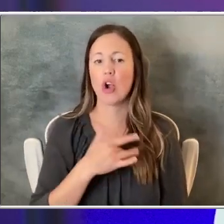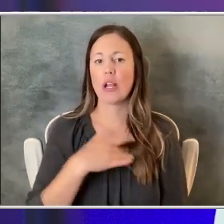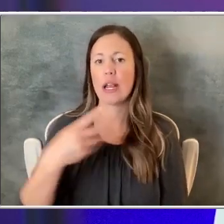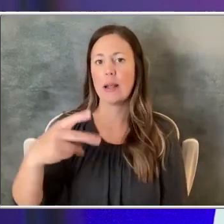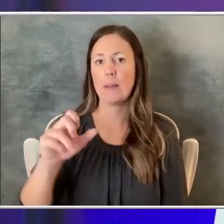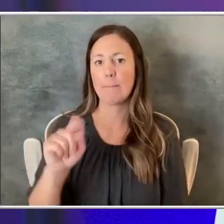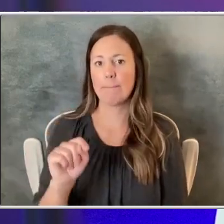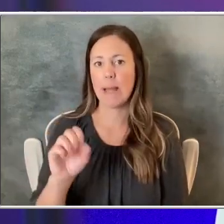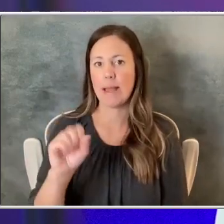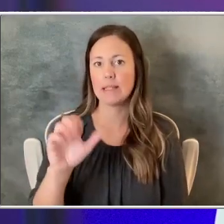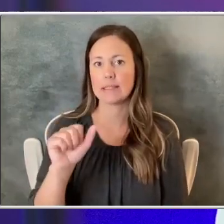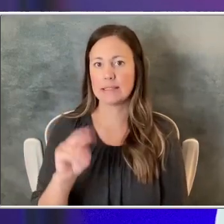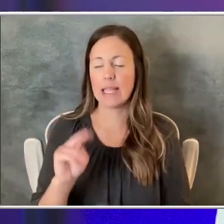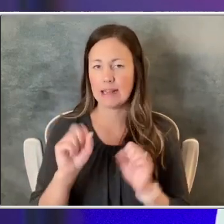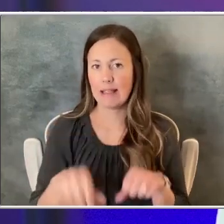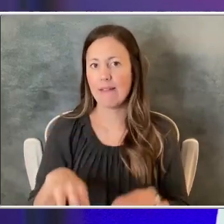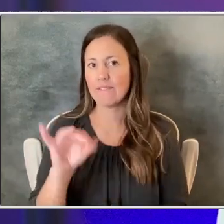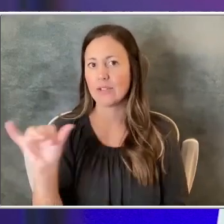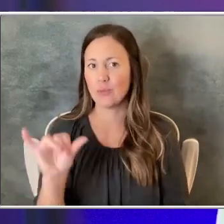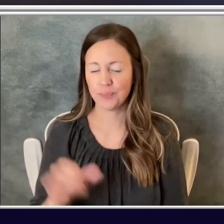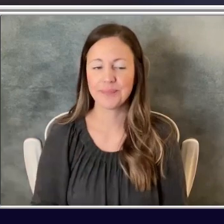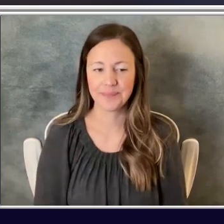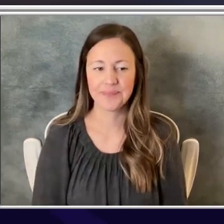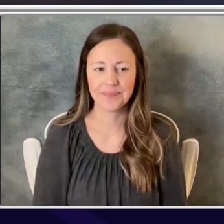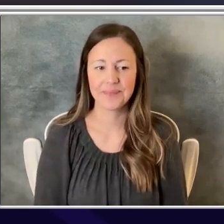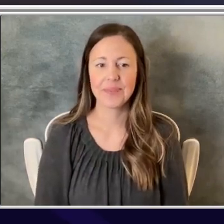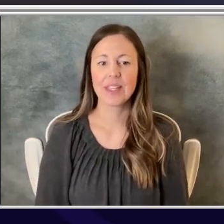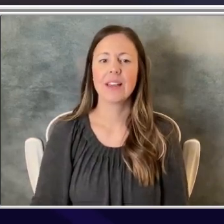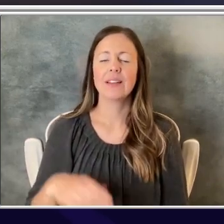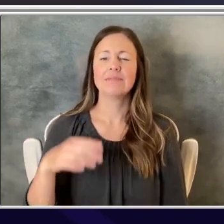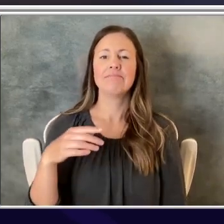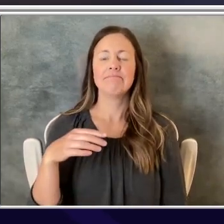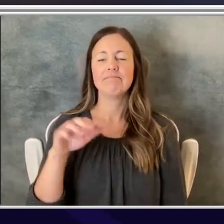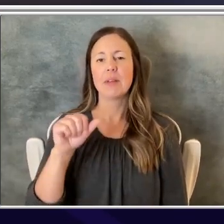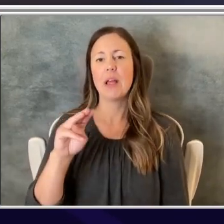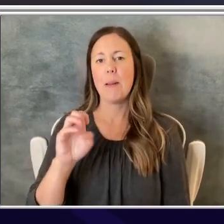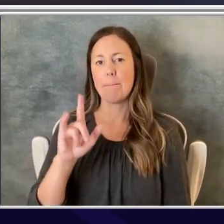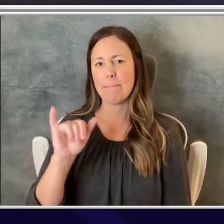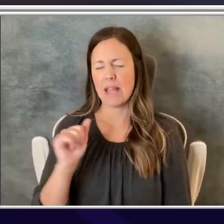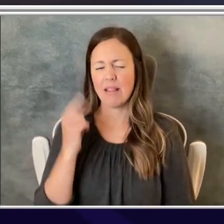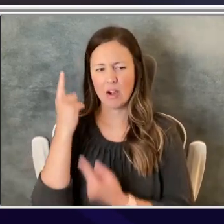look for active inflammation within the heart. And Amelia wants to know, is the